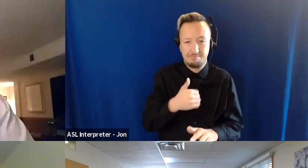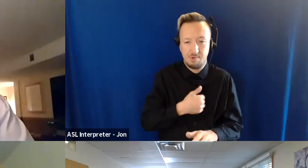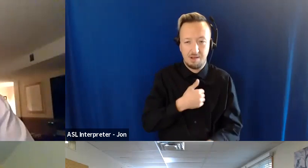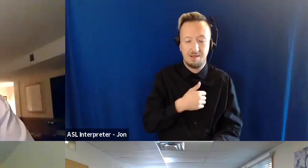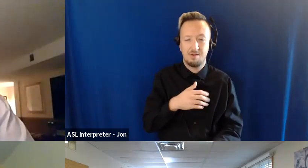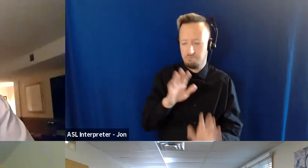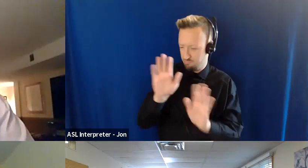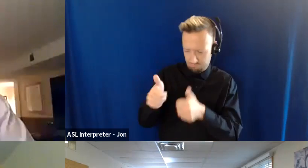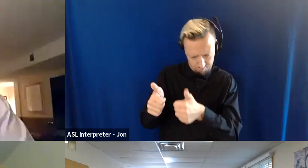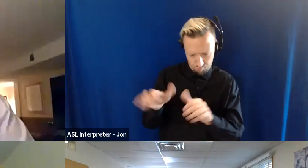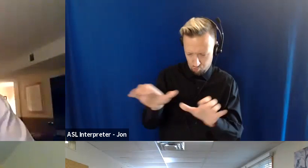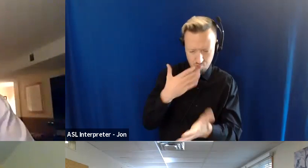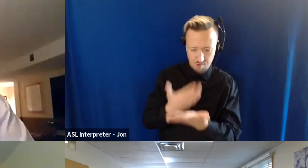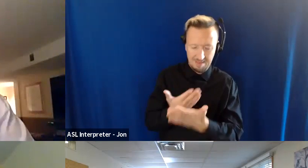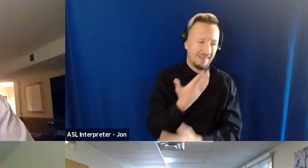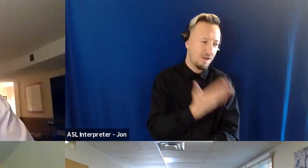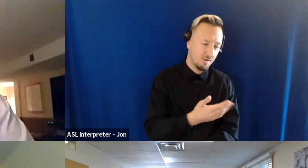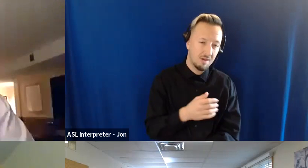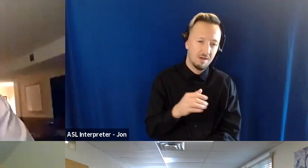You're doing good. Thanks.